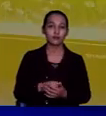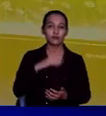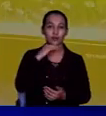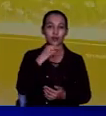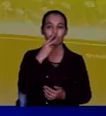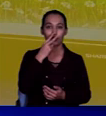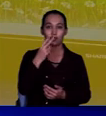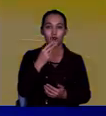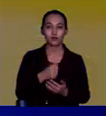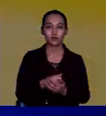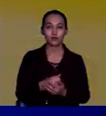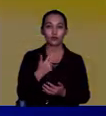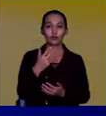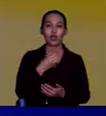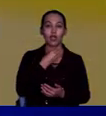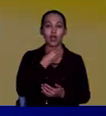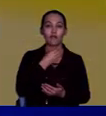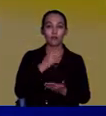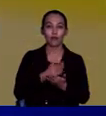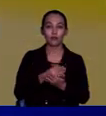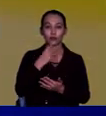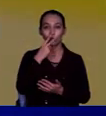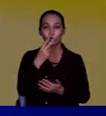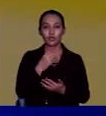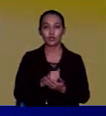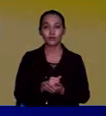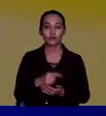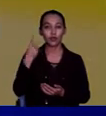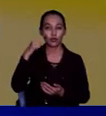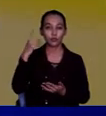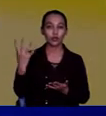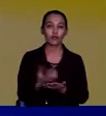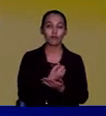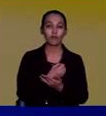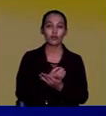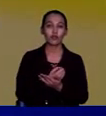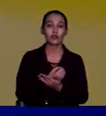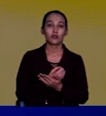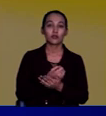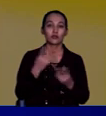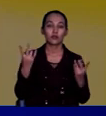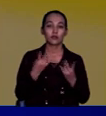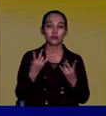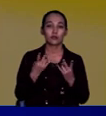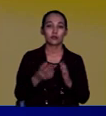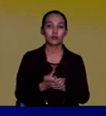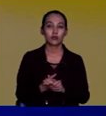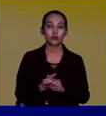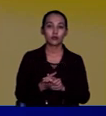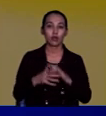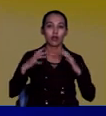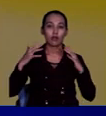Diqqat qilasiz, mana bu yerda 3ta hayvonimiz berilgan. Topishmoqning javobini topishga harakat qiling.